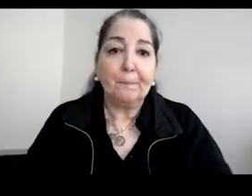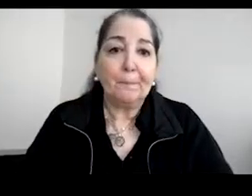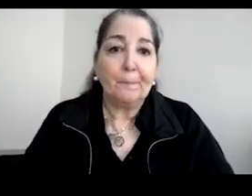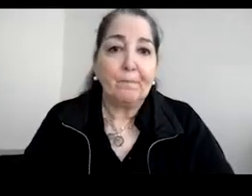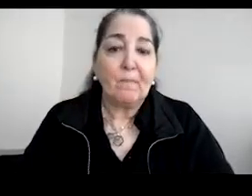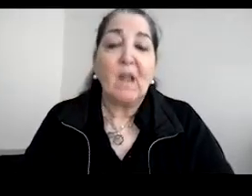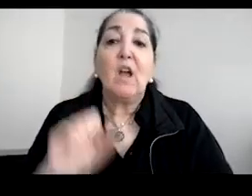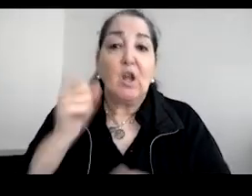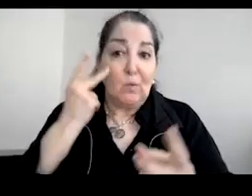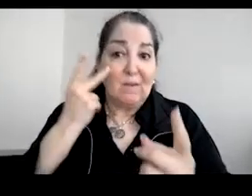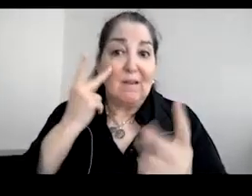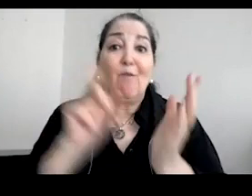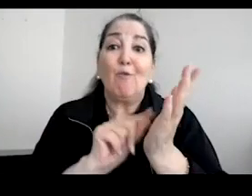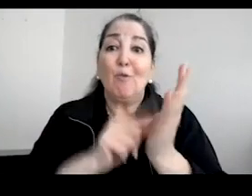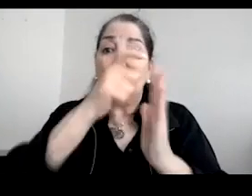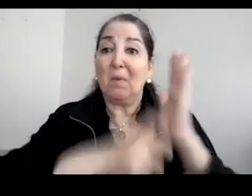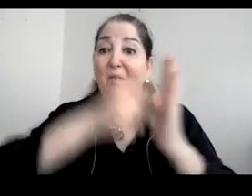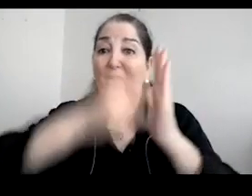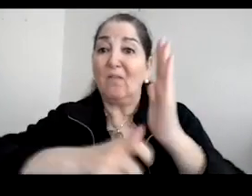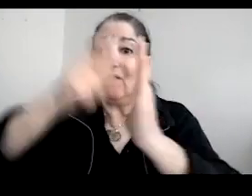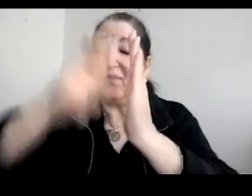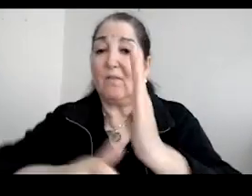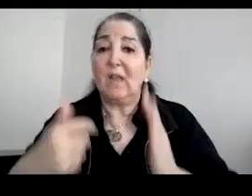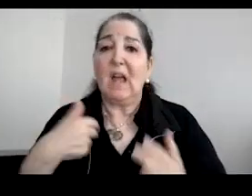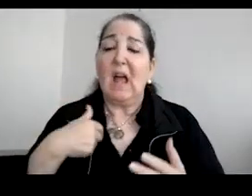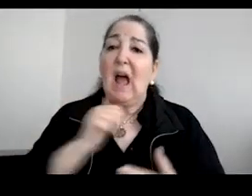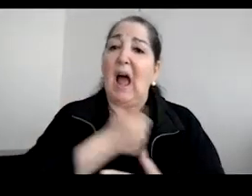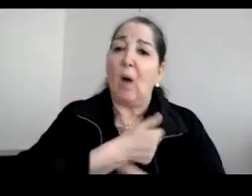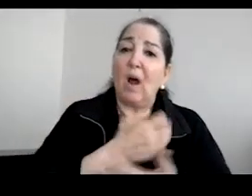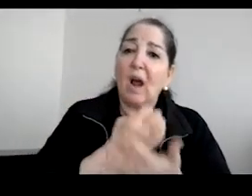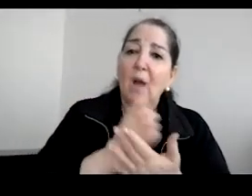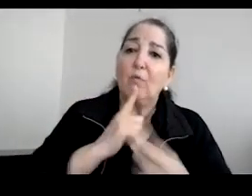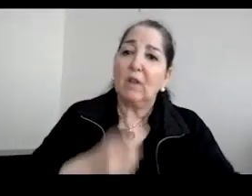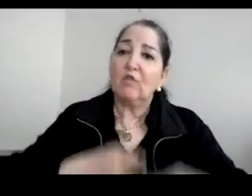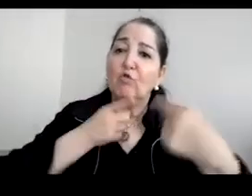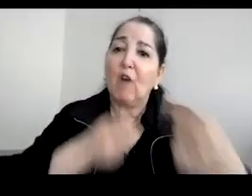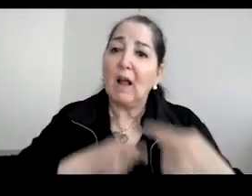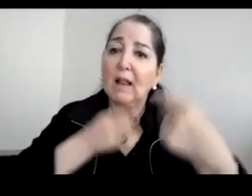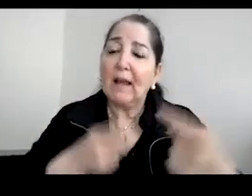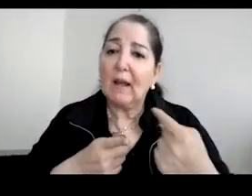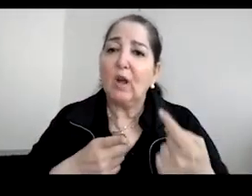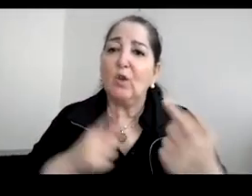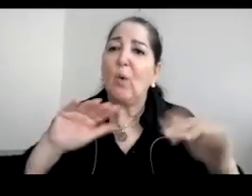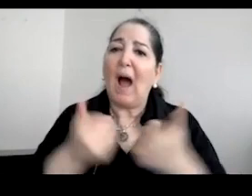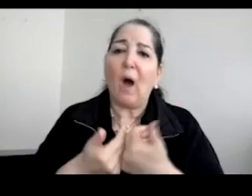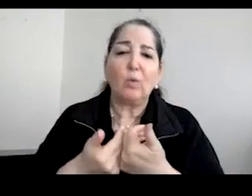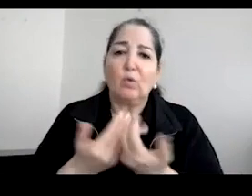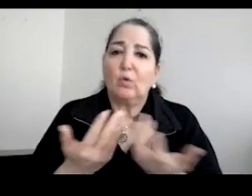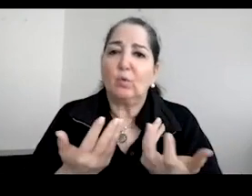have really struggled to find some way of putting what we're experiencing right now in context. So